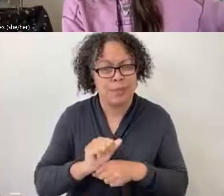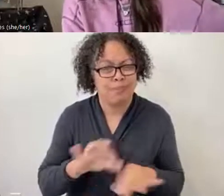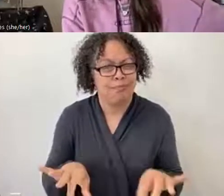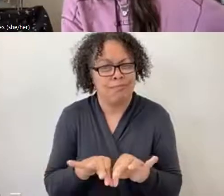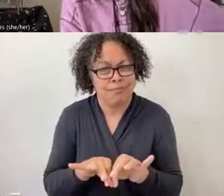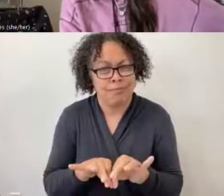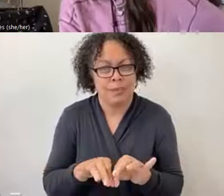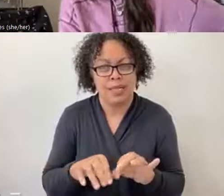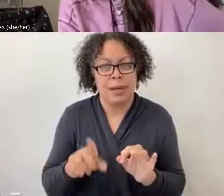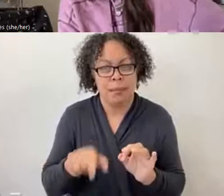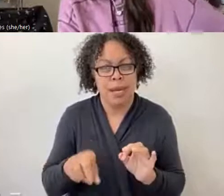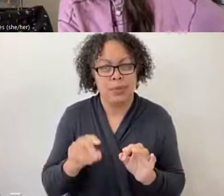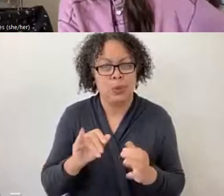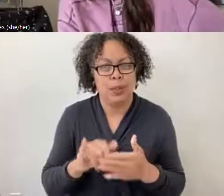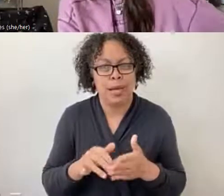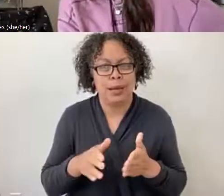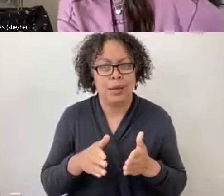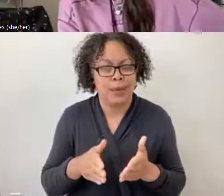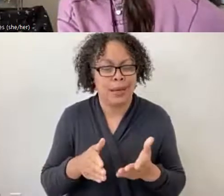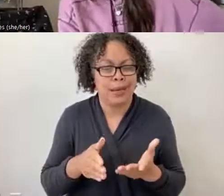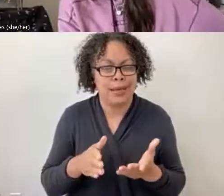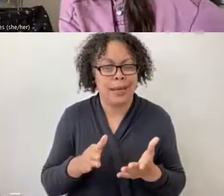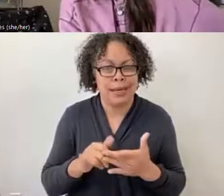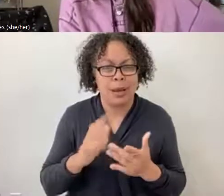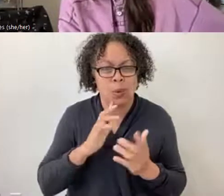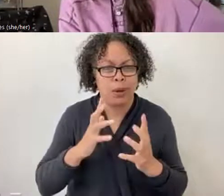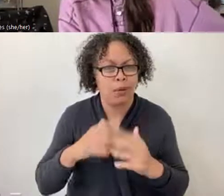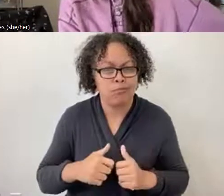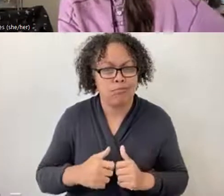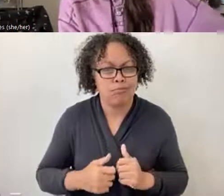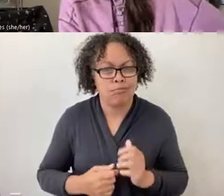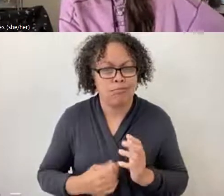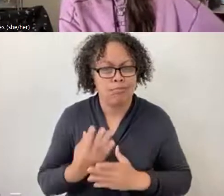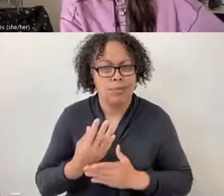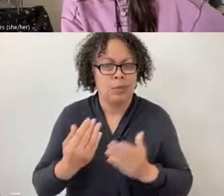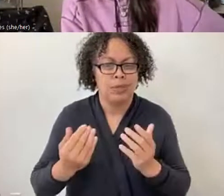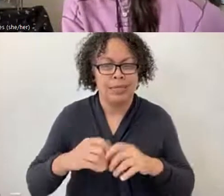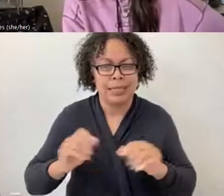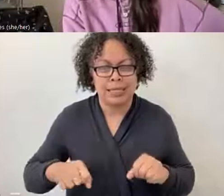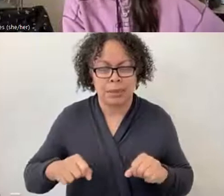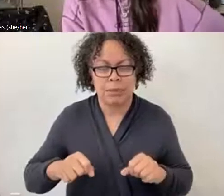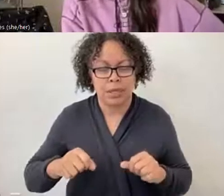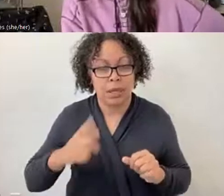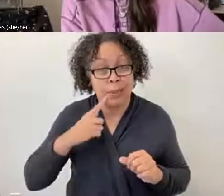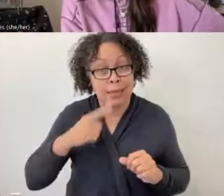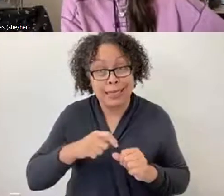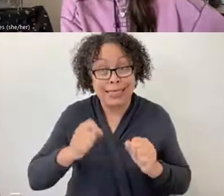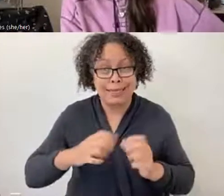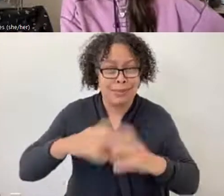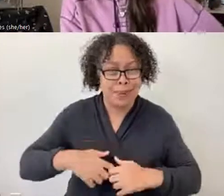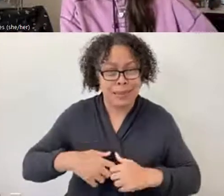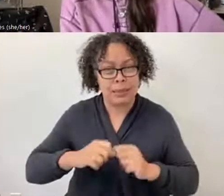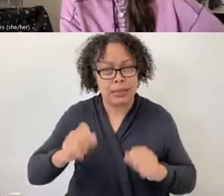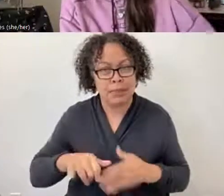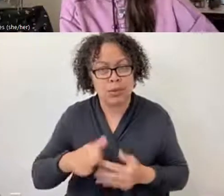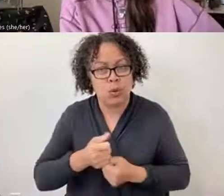done in a way that is also dismantling these systems that are causing the problem in the first place. If you do